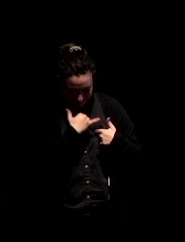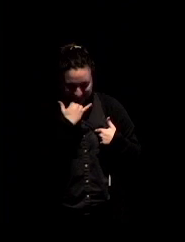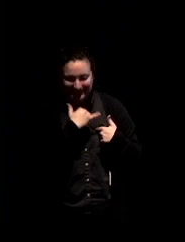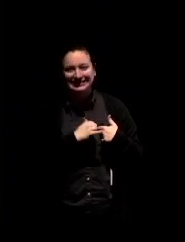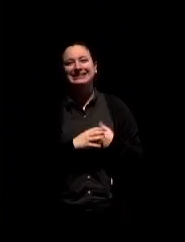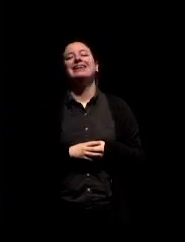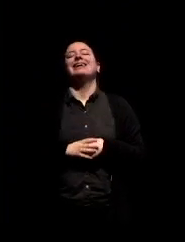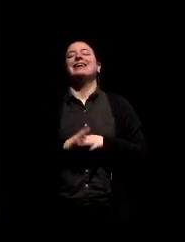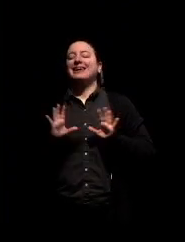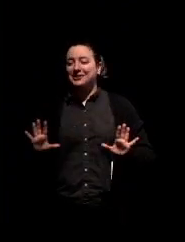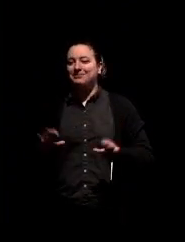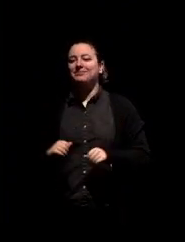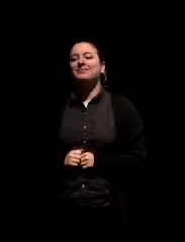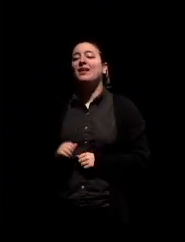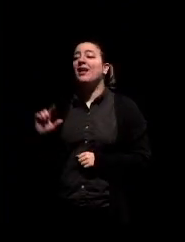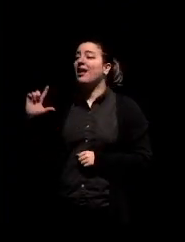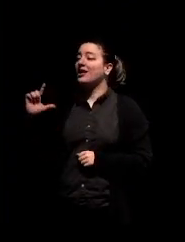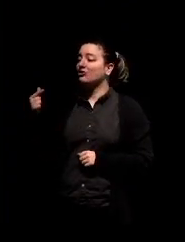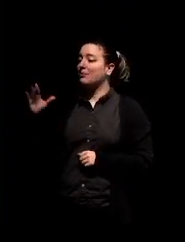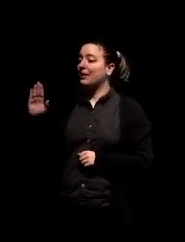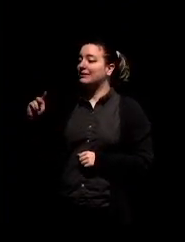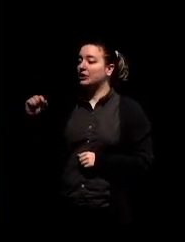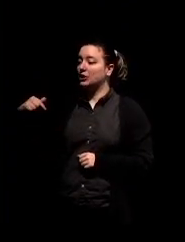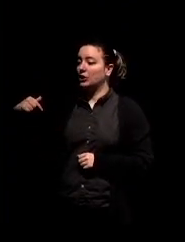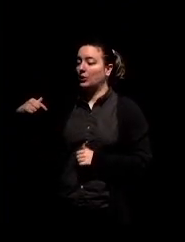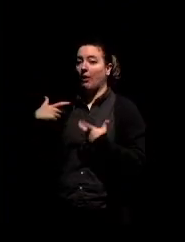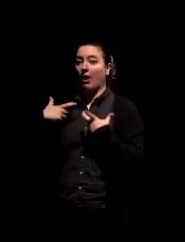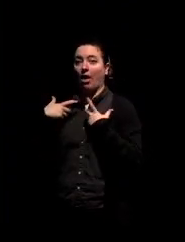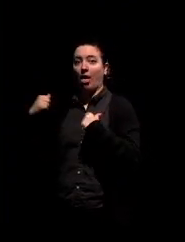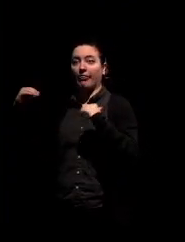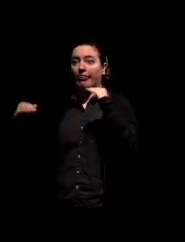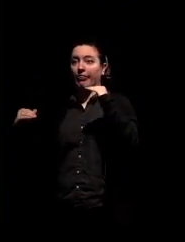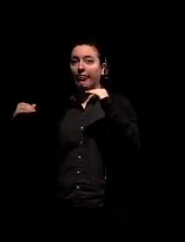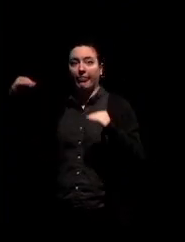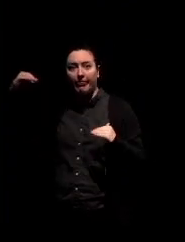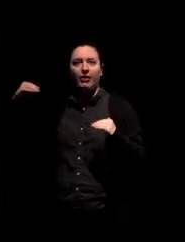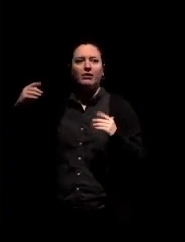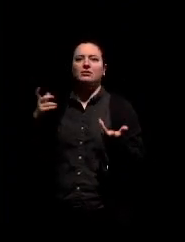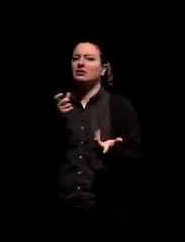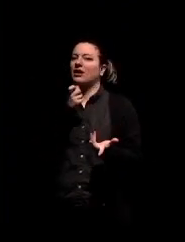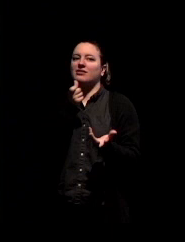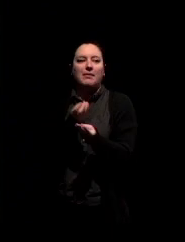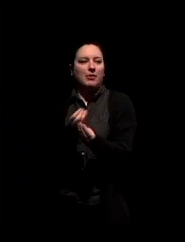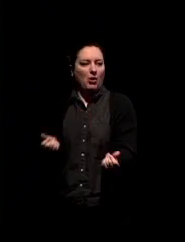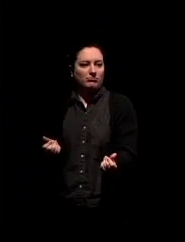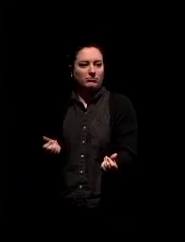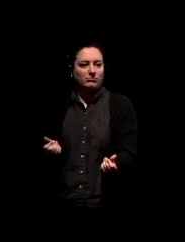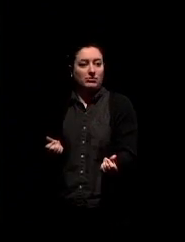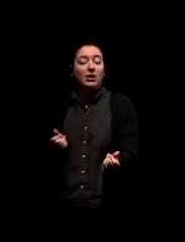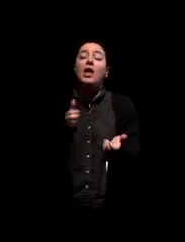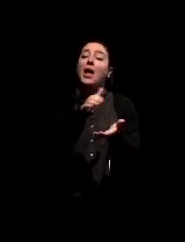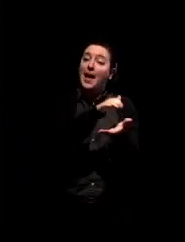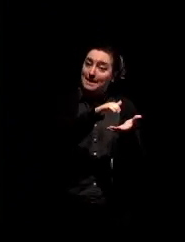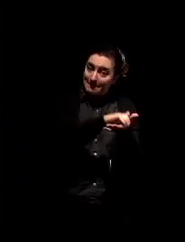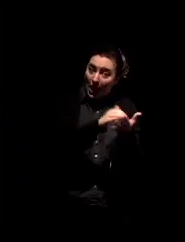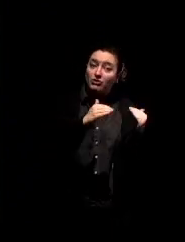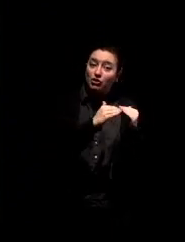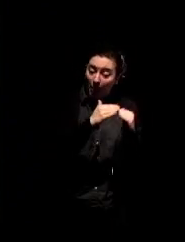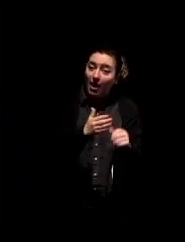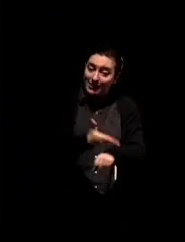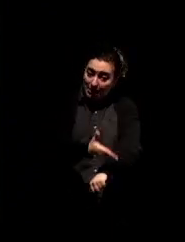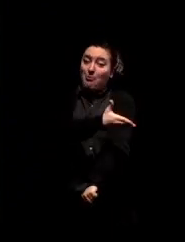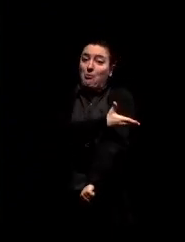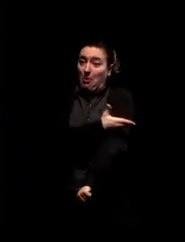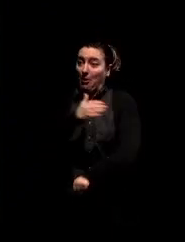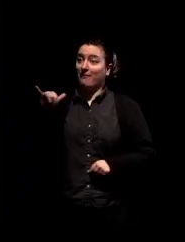health disparities just have not gone away. Marriage equality has improved health insurance coverage and access